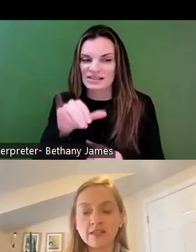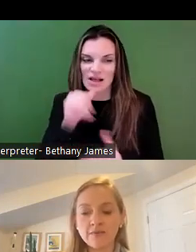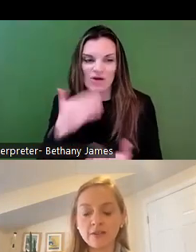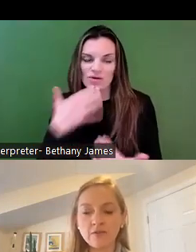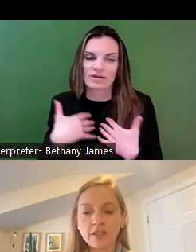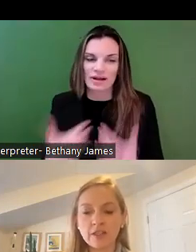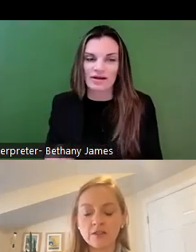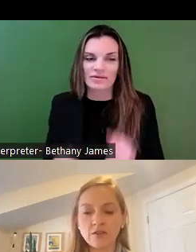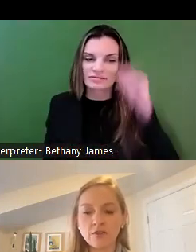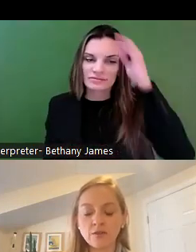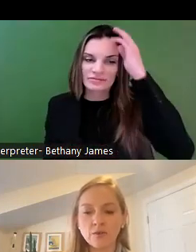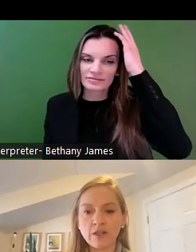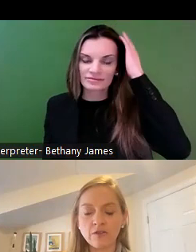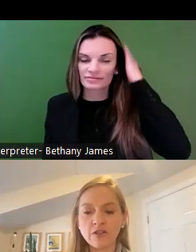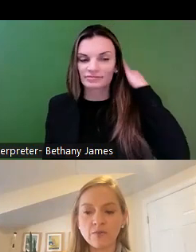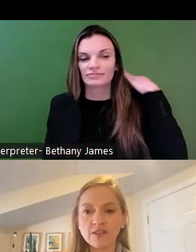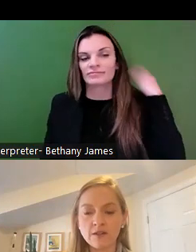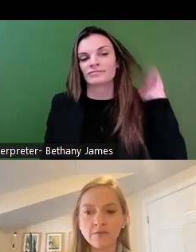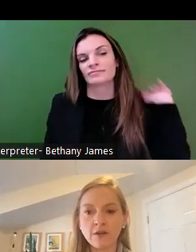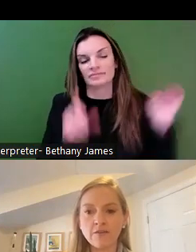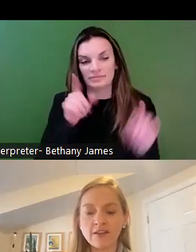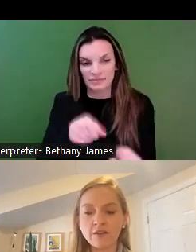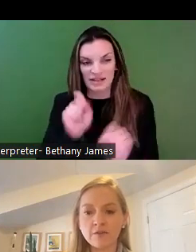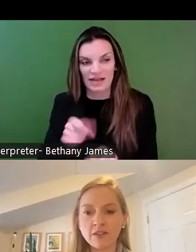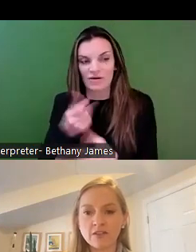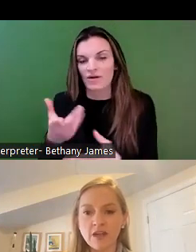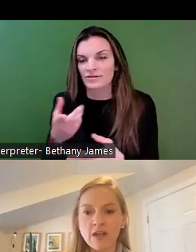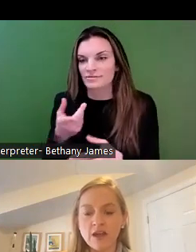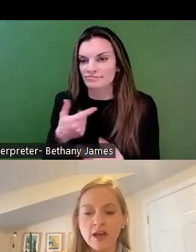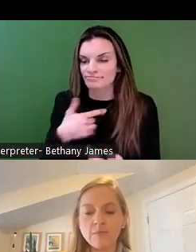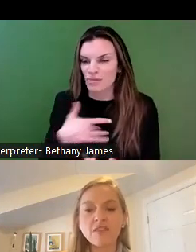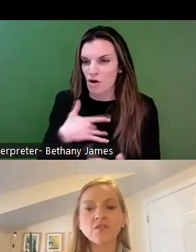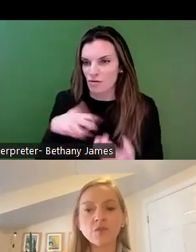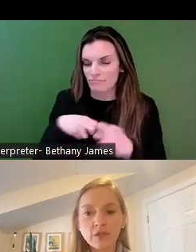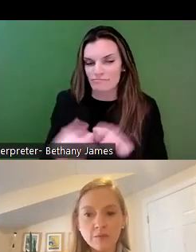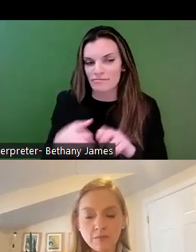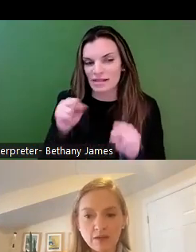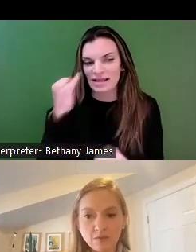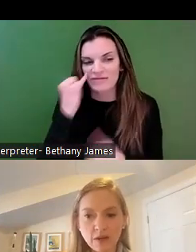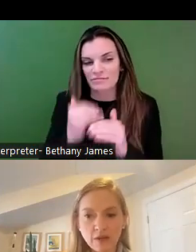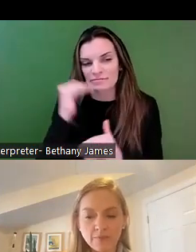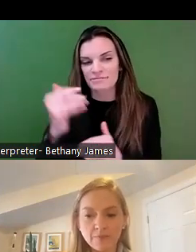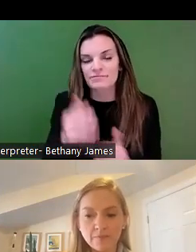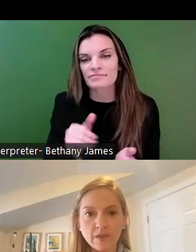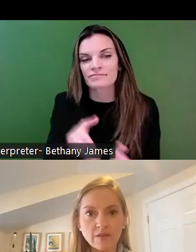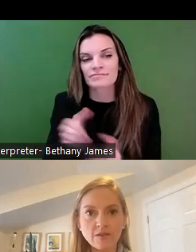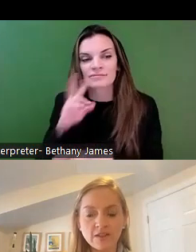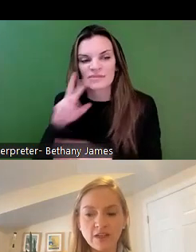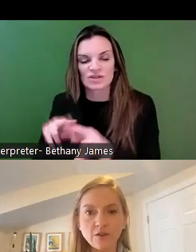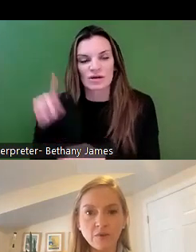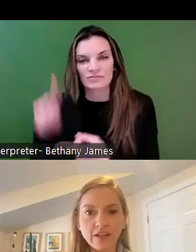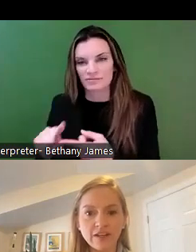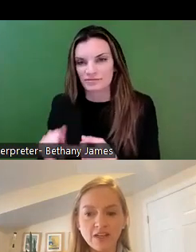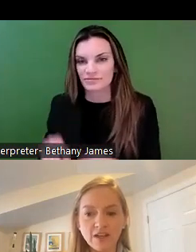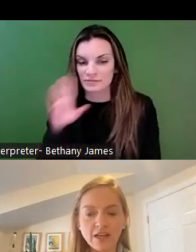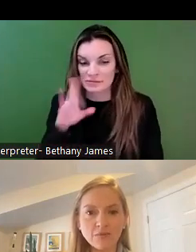intake is definitely related to an increased risk of cardiovascular events. And then sodium as well. So like I said,